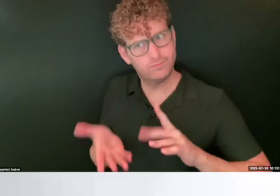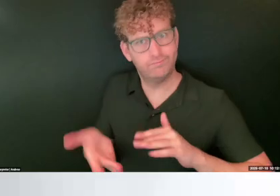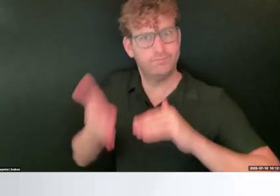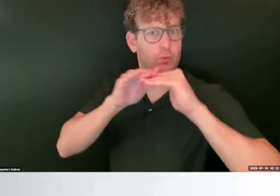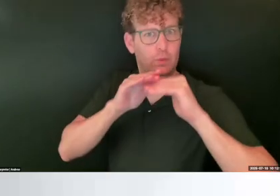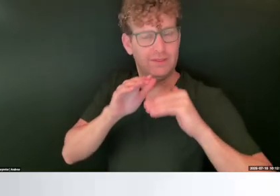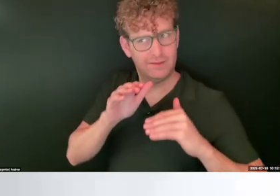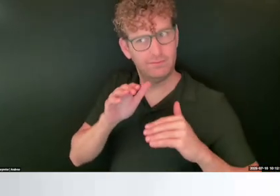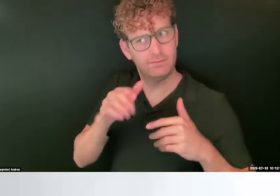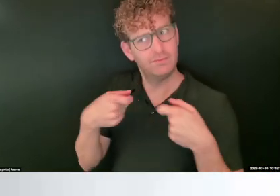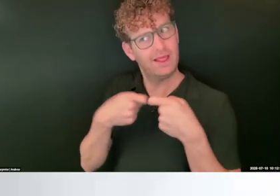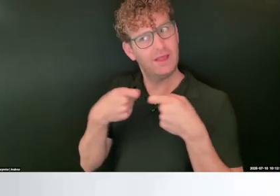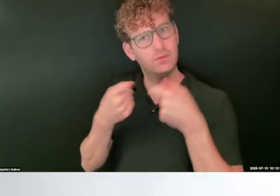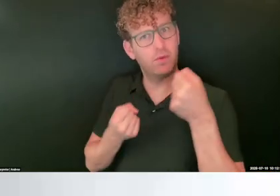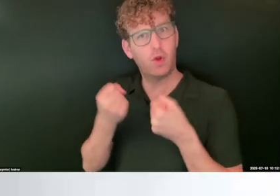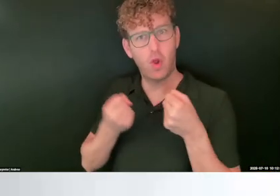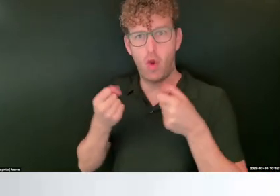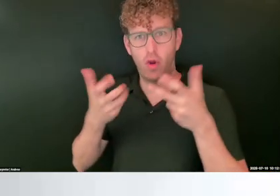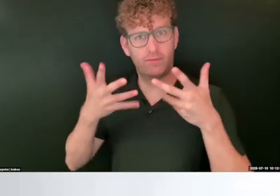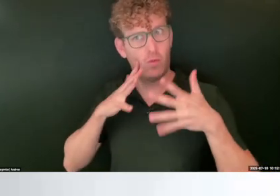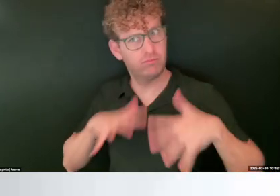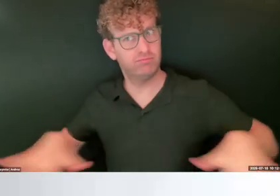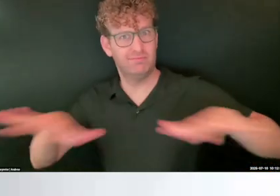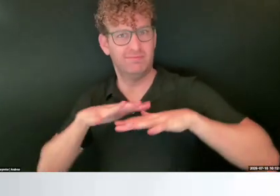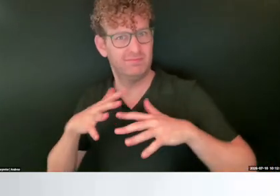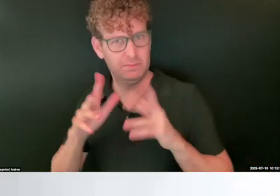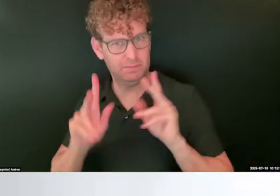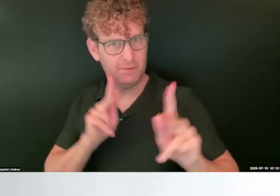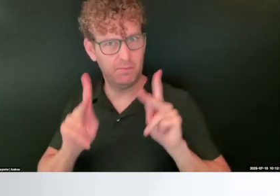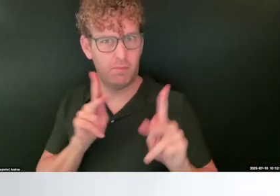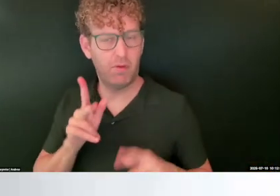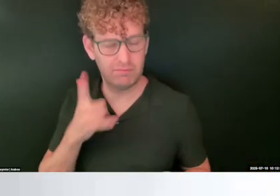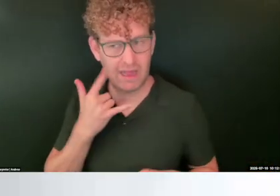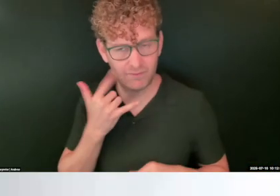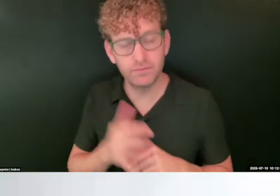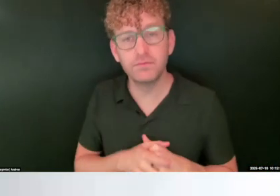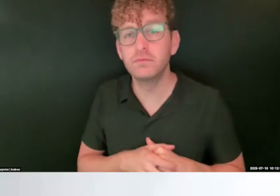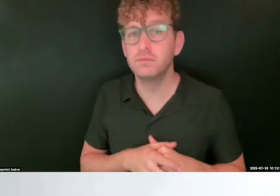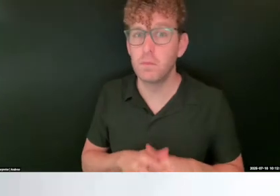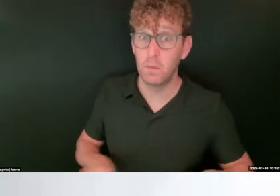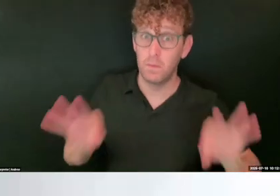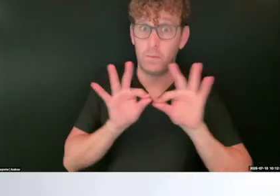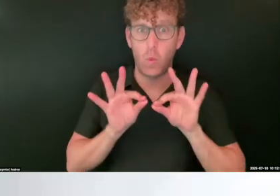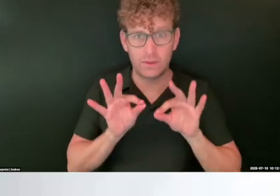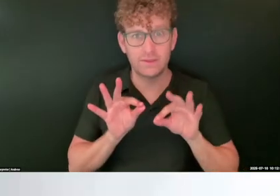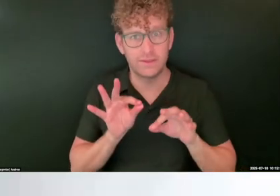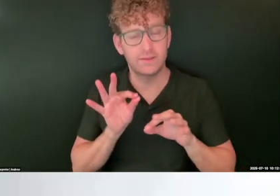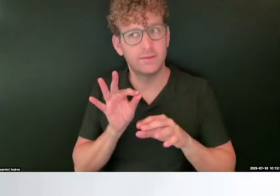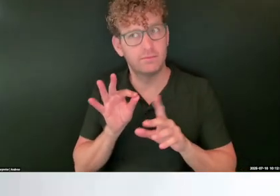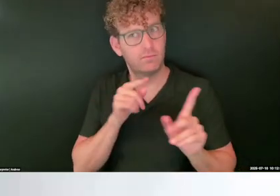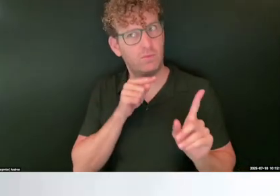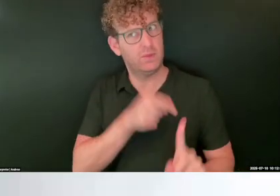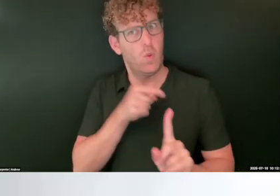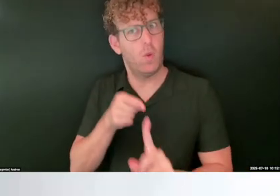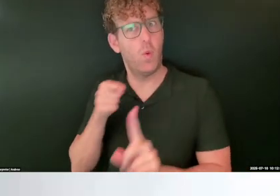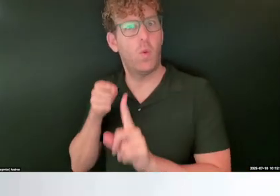priority populations across California. It is important that we keep these goals in mind as we progress through